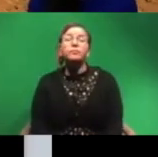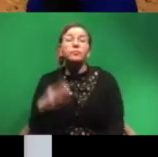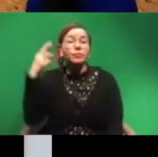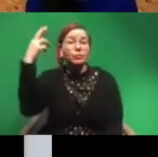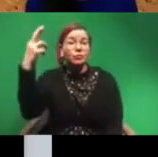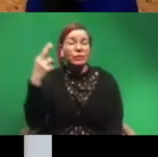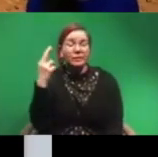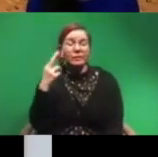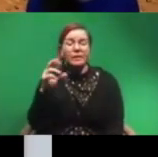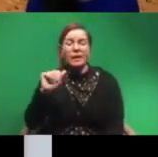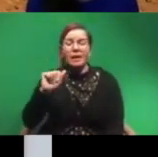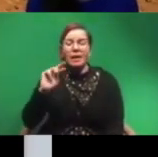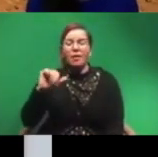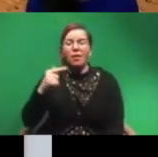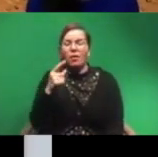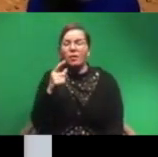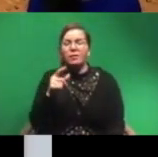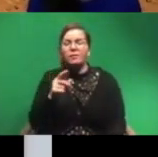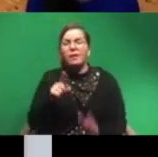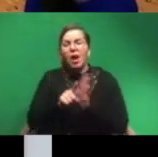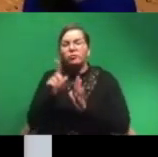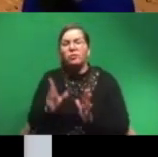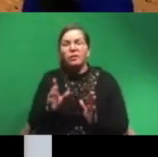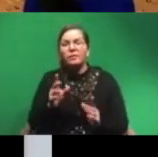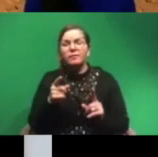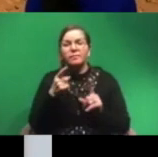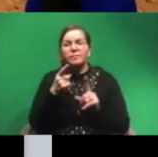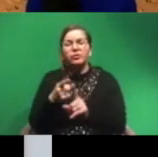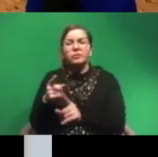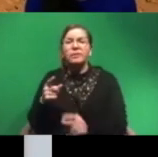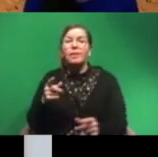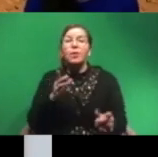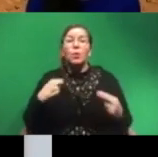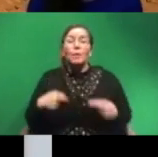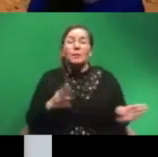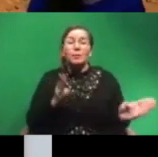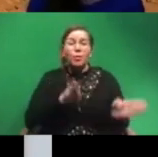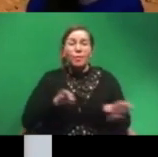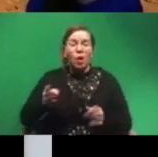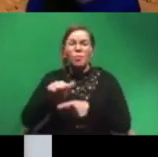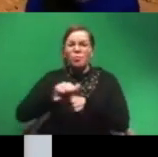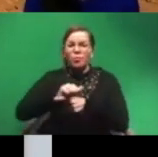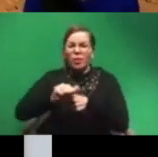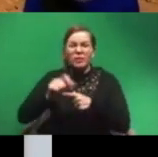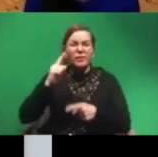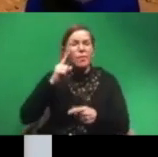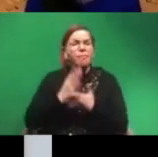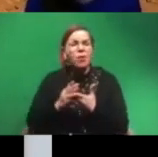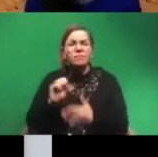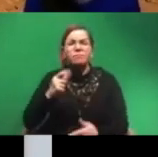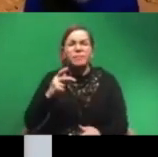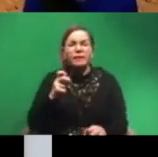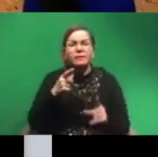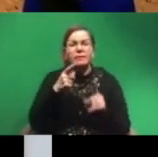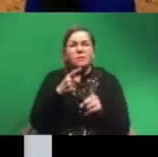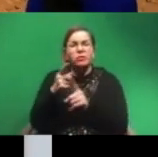for analog astronaut missions, they let humans prepare or practice for some part of the space mission without actually